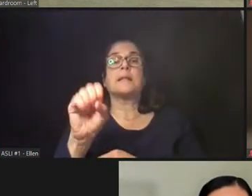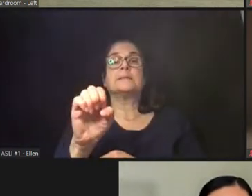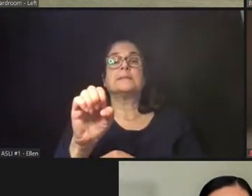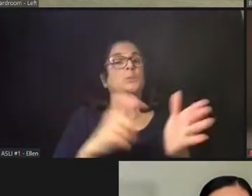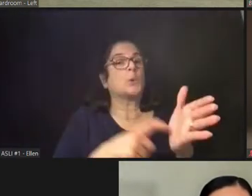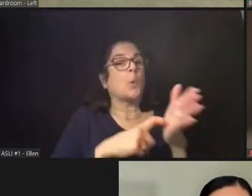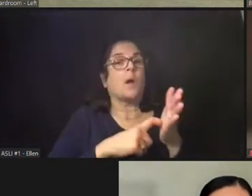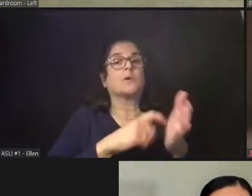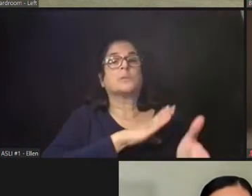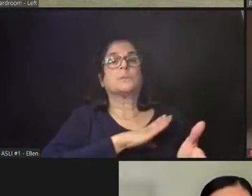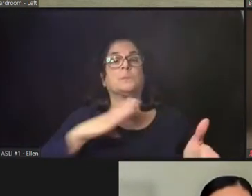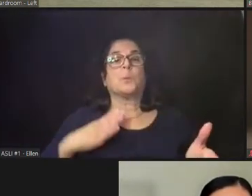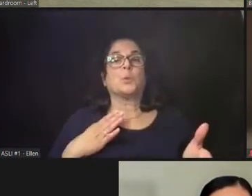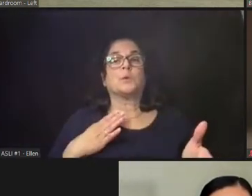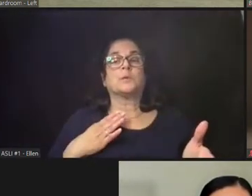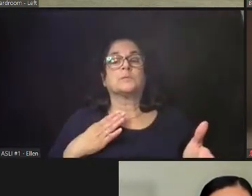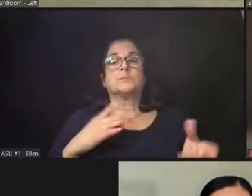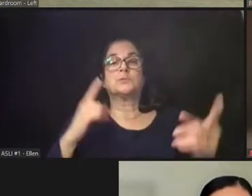item.